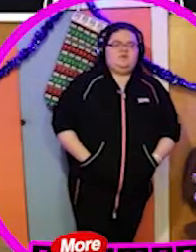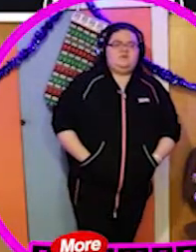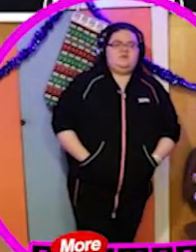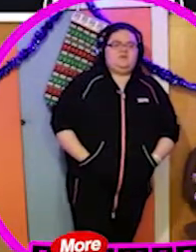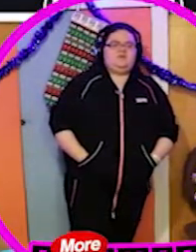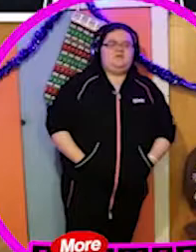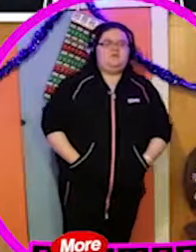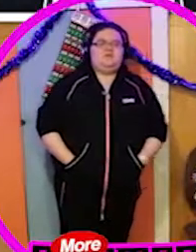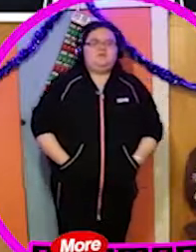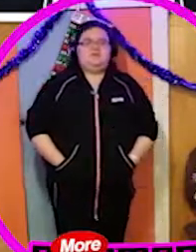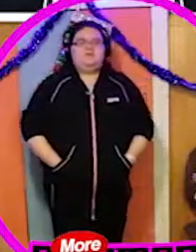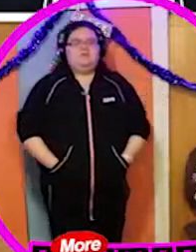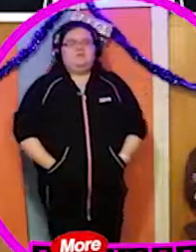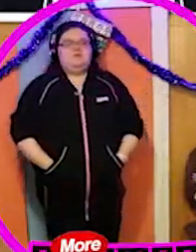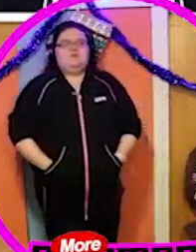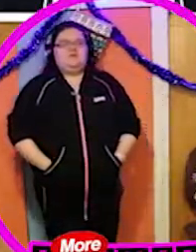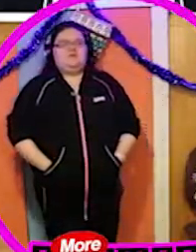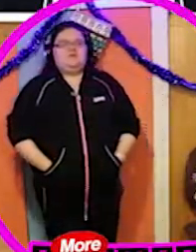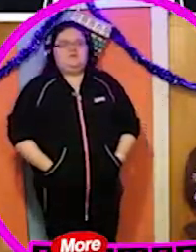always jump on the platform, yeah.